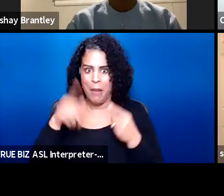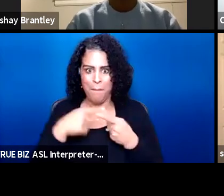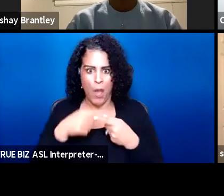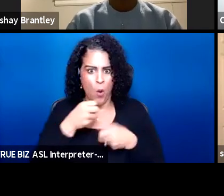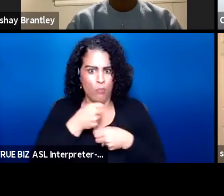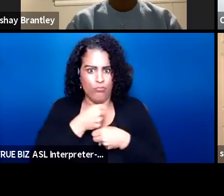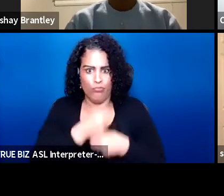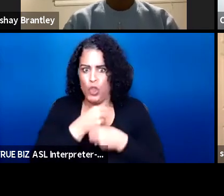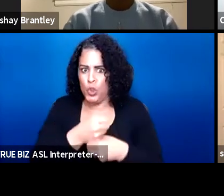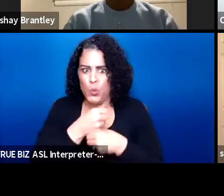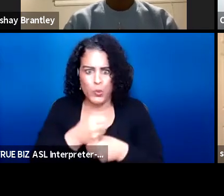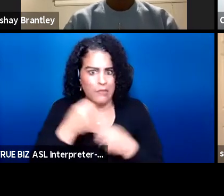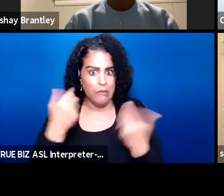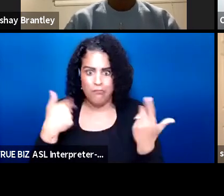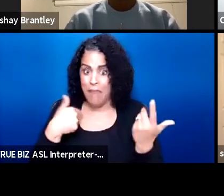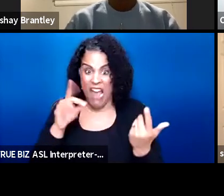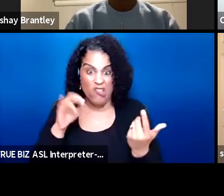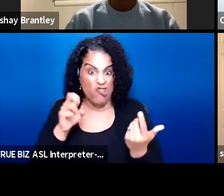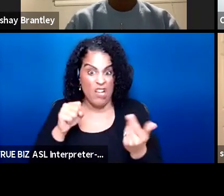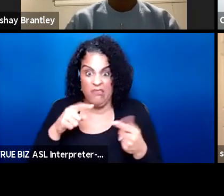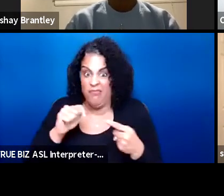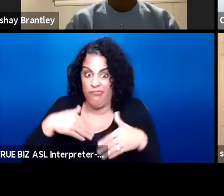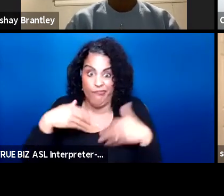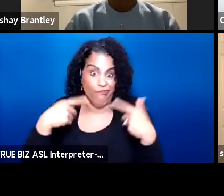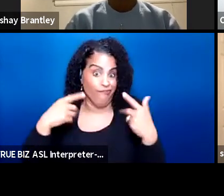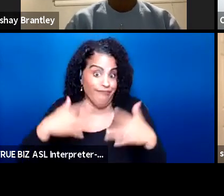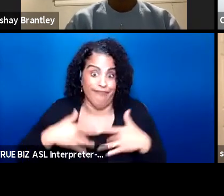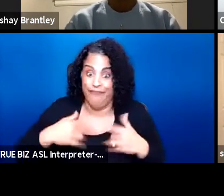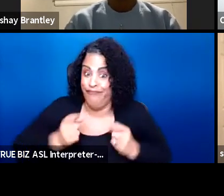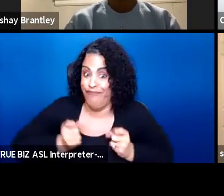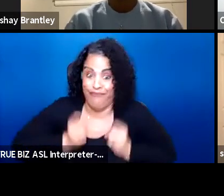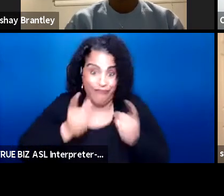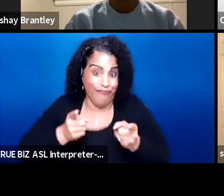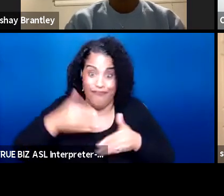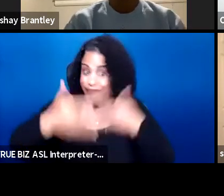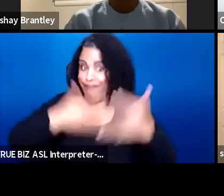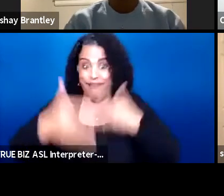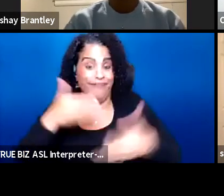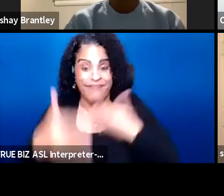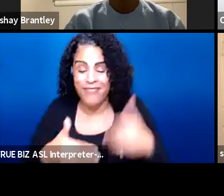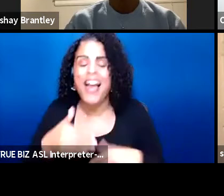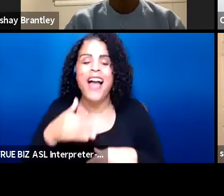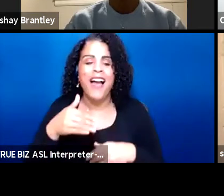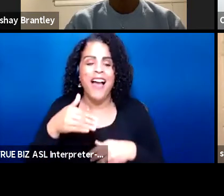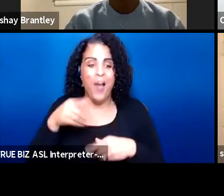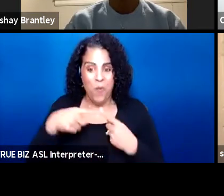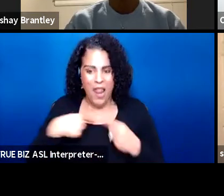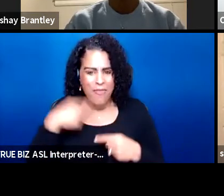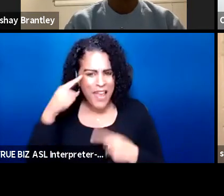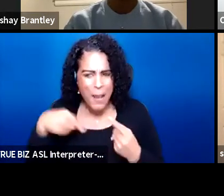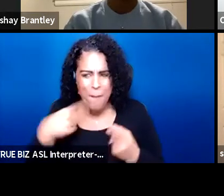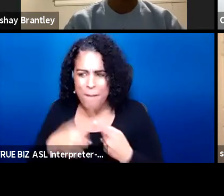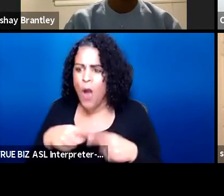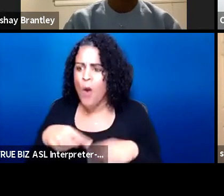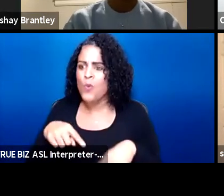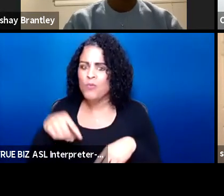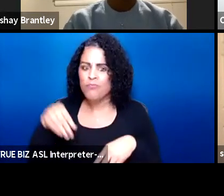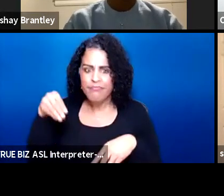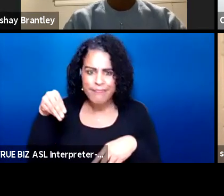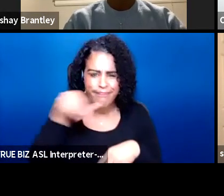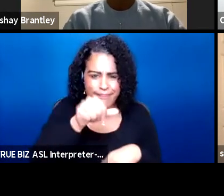I just winged it and it turned out well in that case. You know, when I think about like the seeds that are